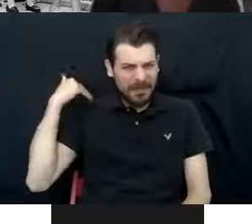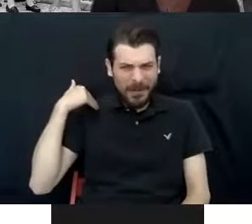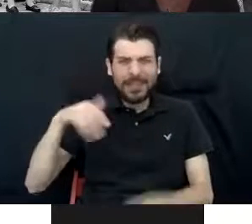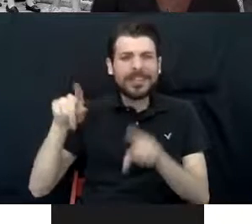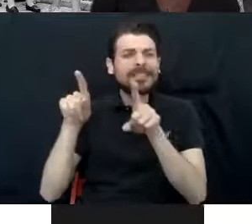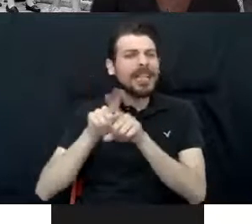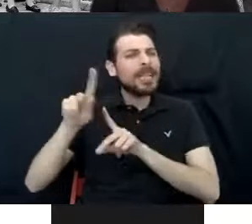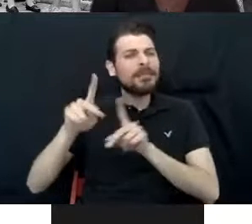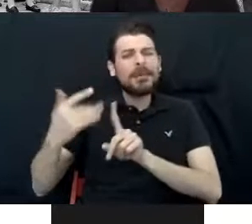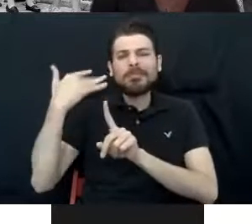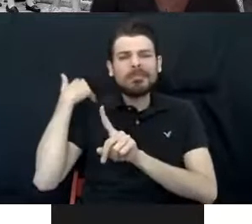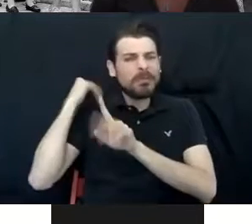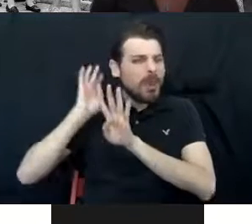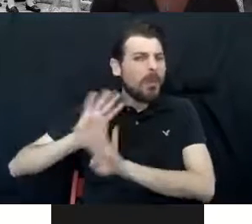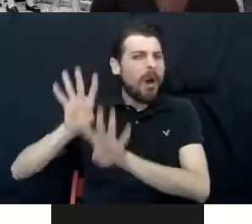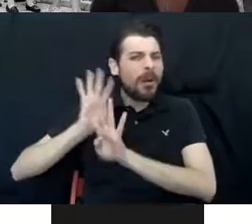of them did while they were marching. So